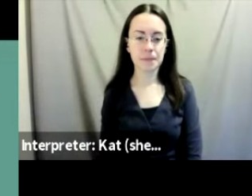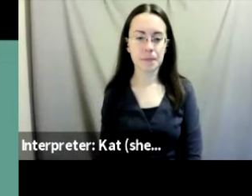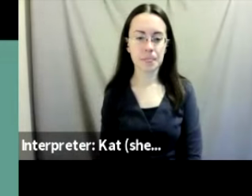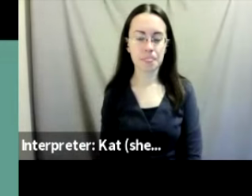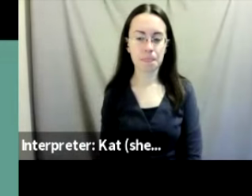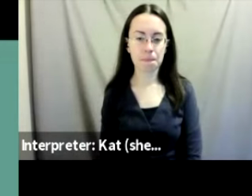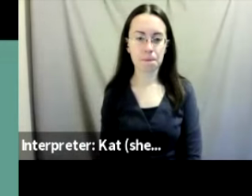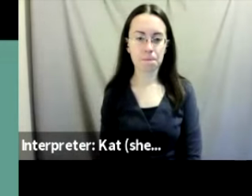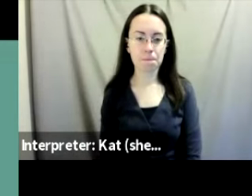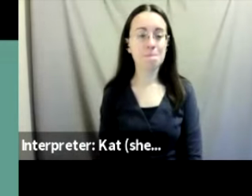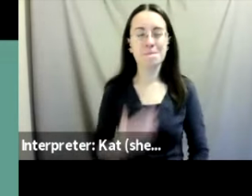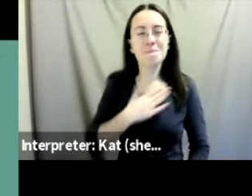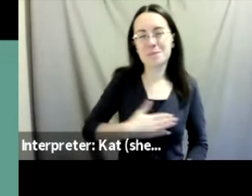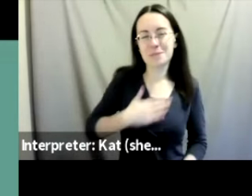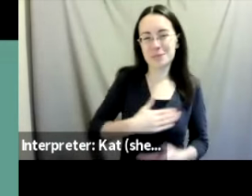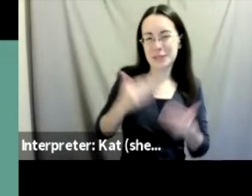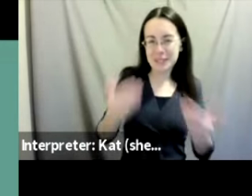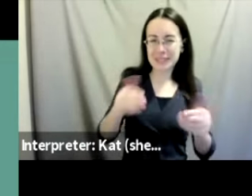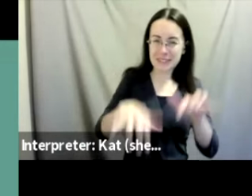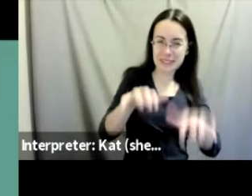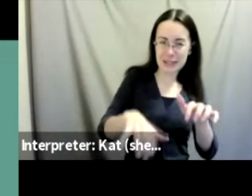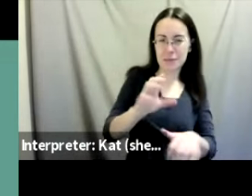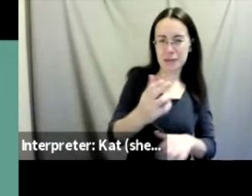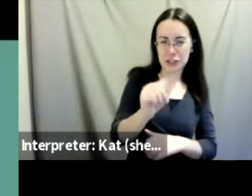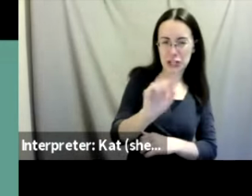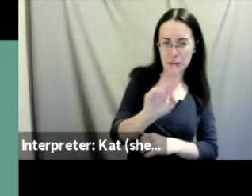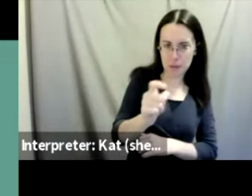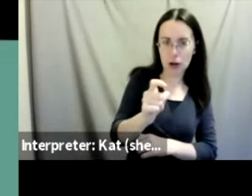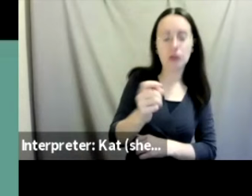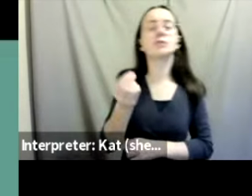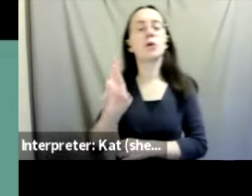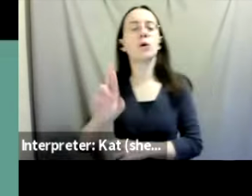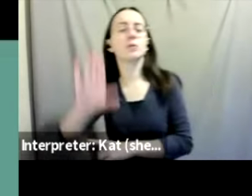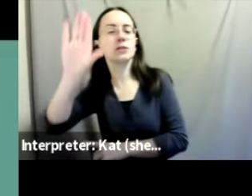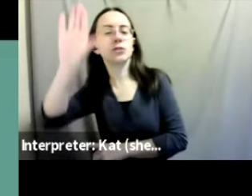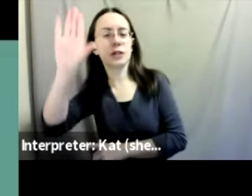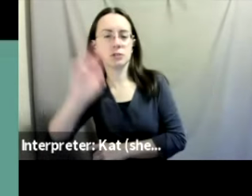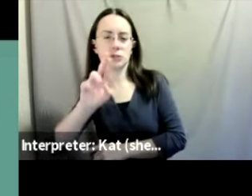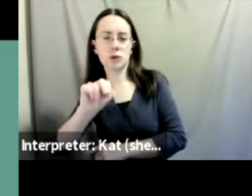And you can type your answers in the chat box or raise your hand and be unmuted.